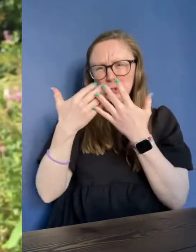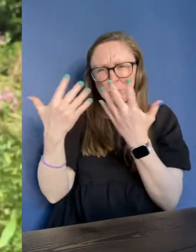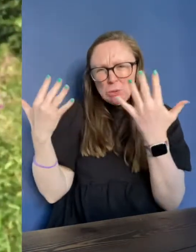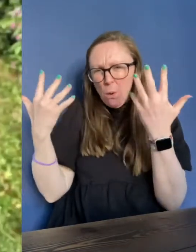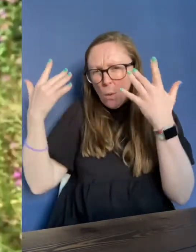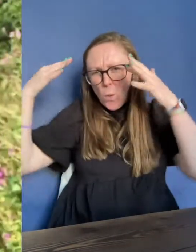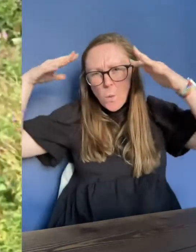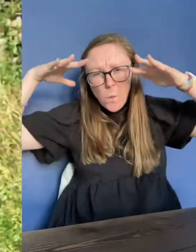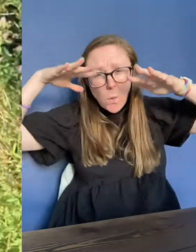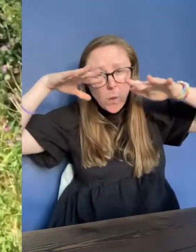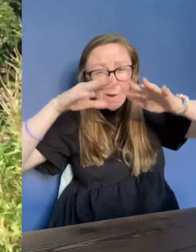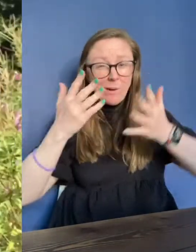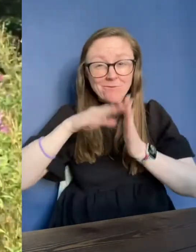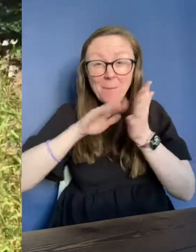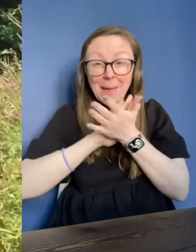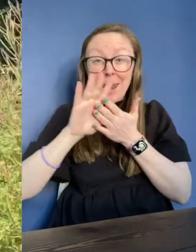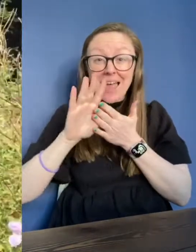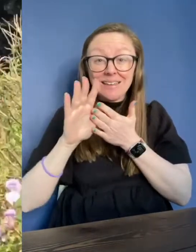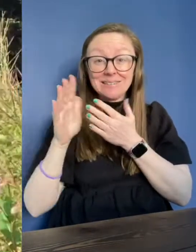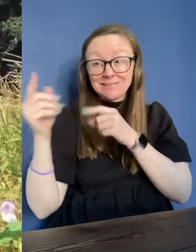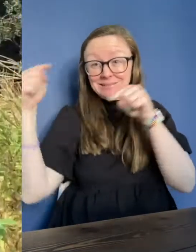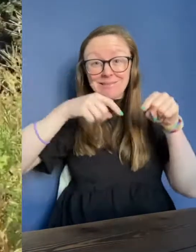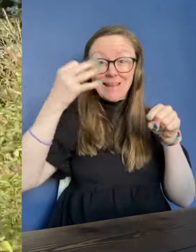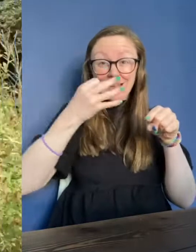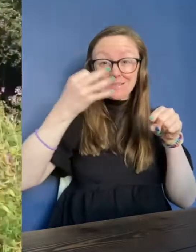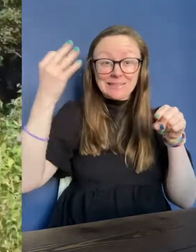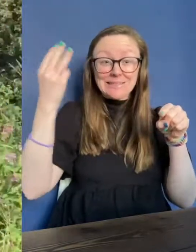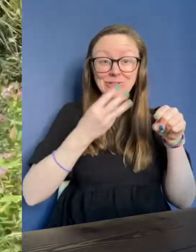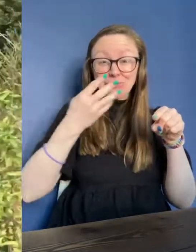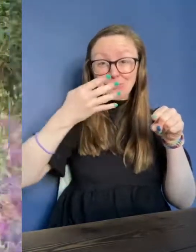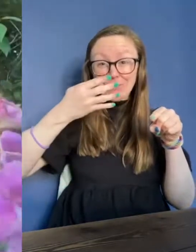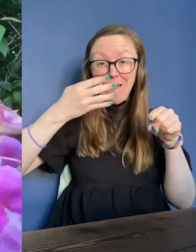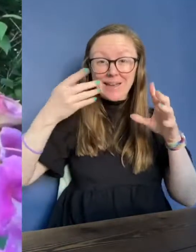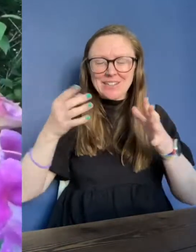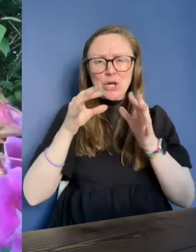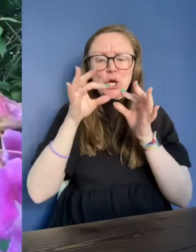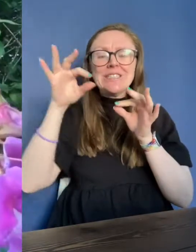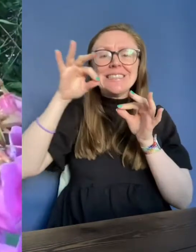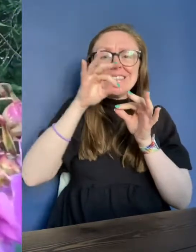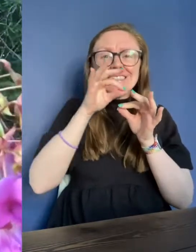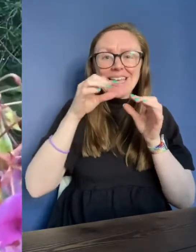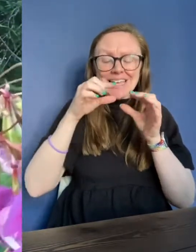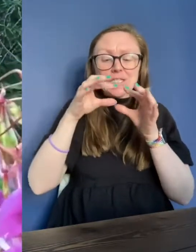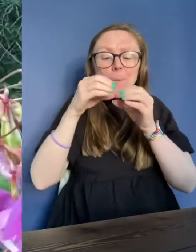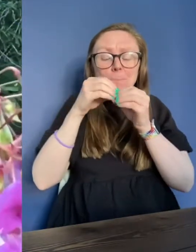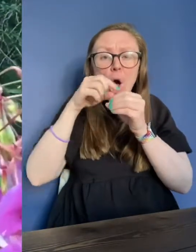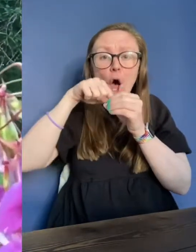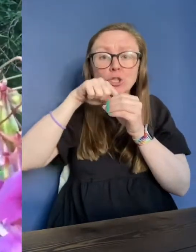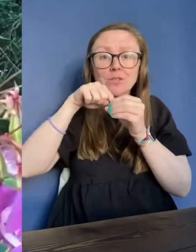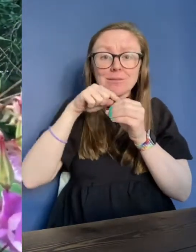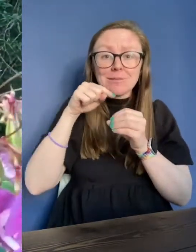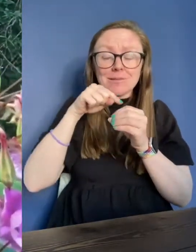in 1839 from the Himalayas, where the seeds themselves in the seed pods are